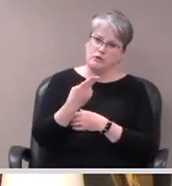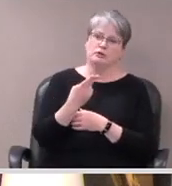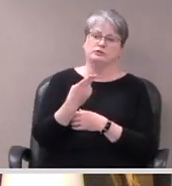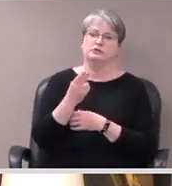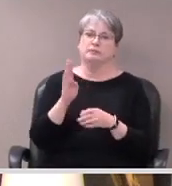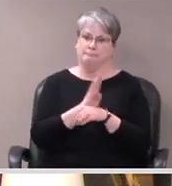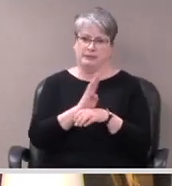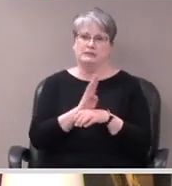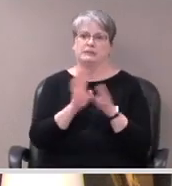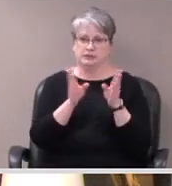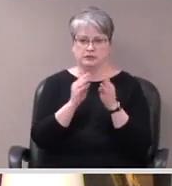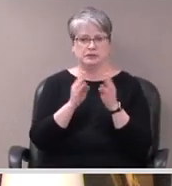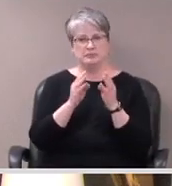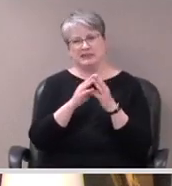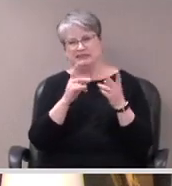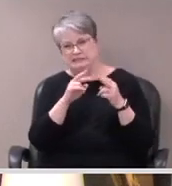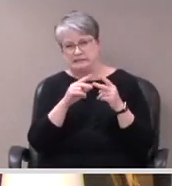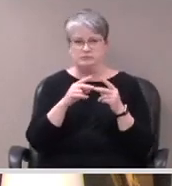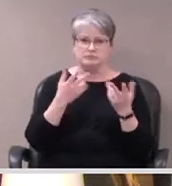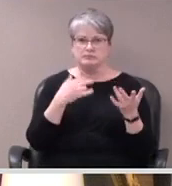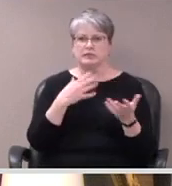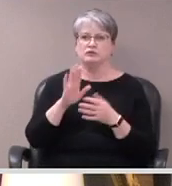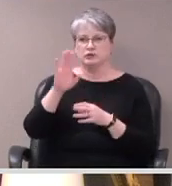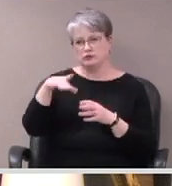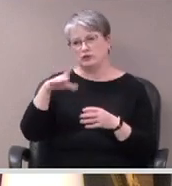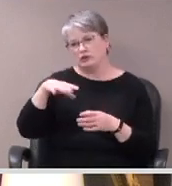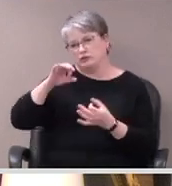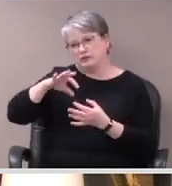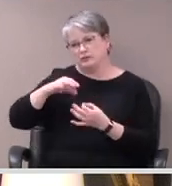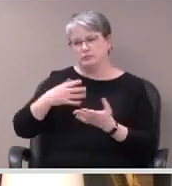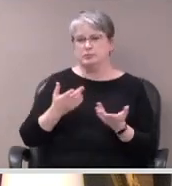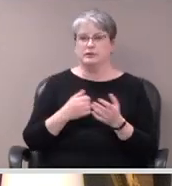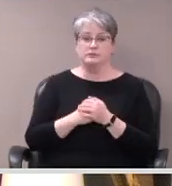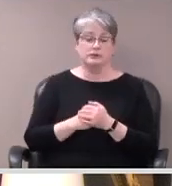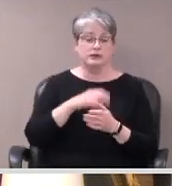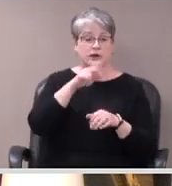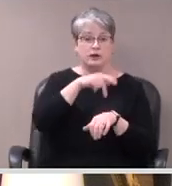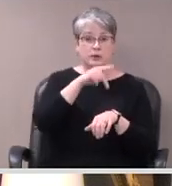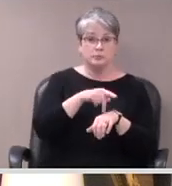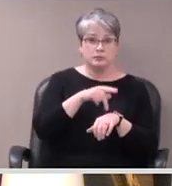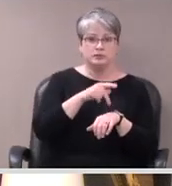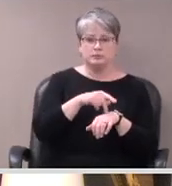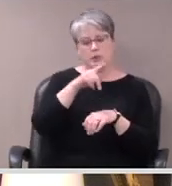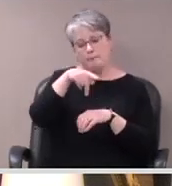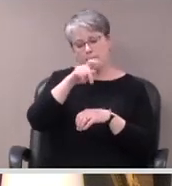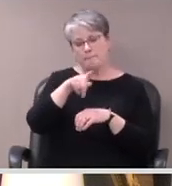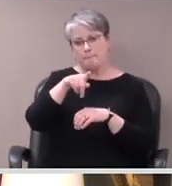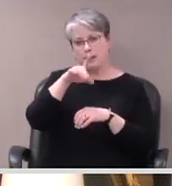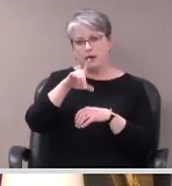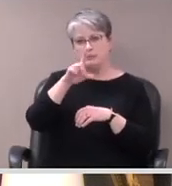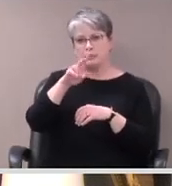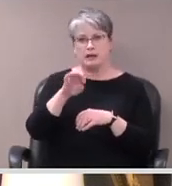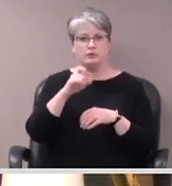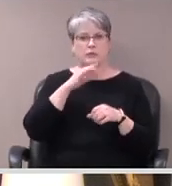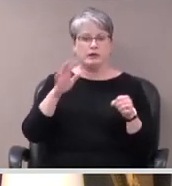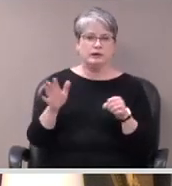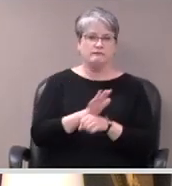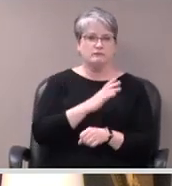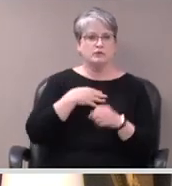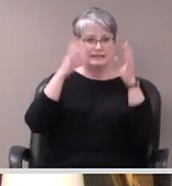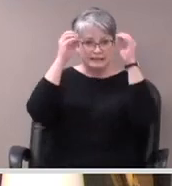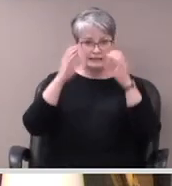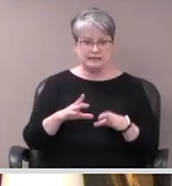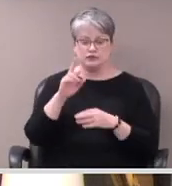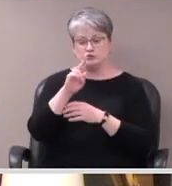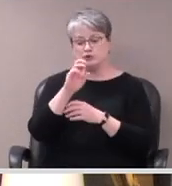business meeting, depending on your input. Teacher development and principal pipeline. We fully developed the teacher residency